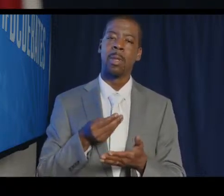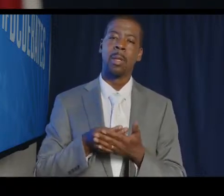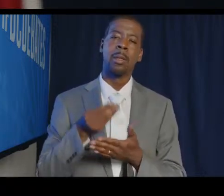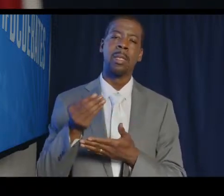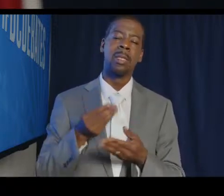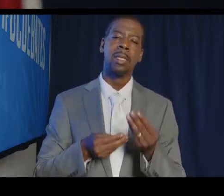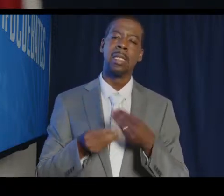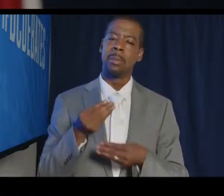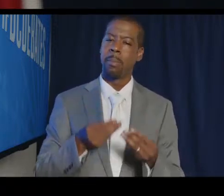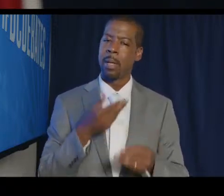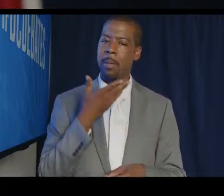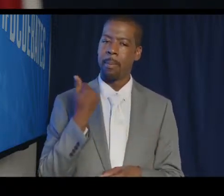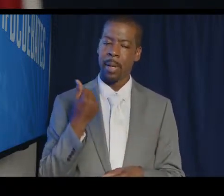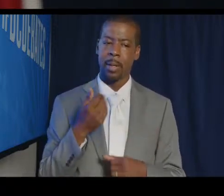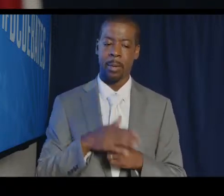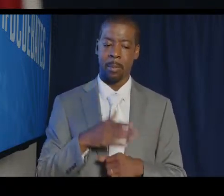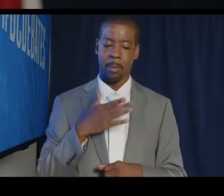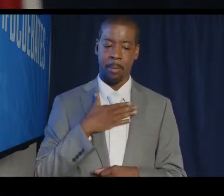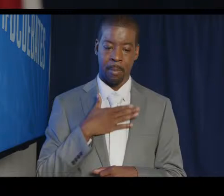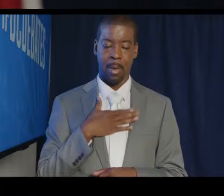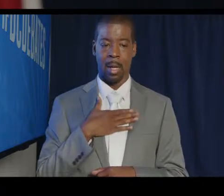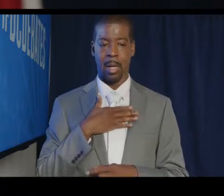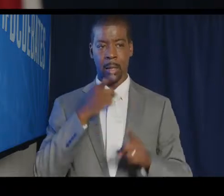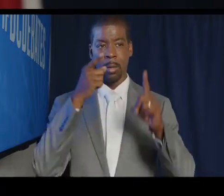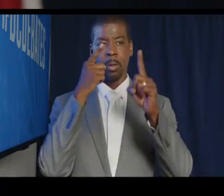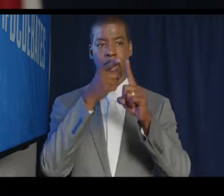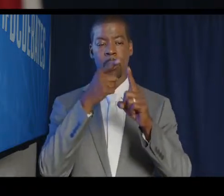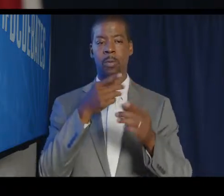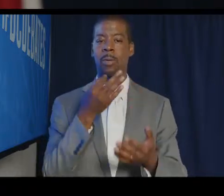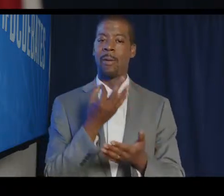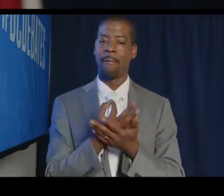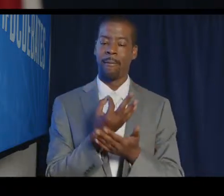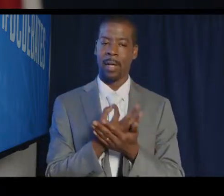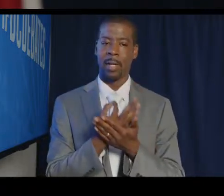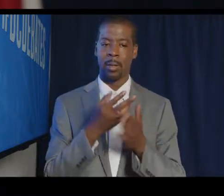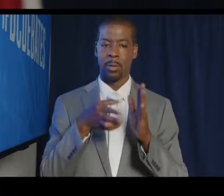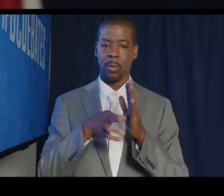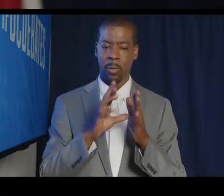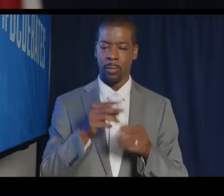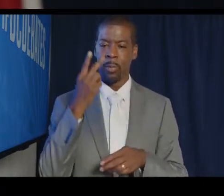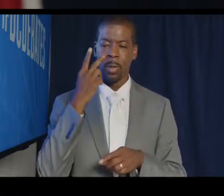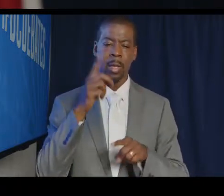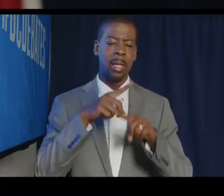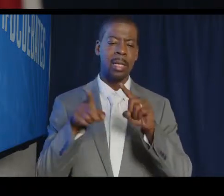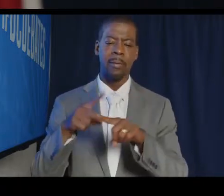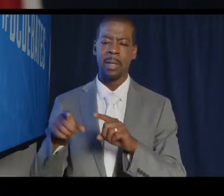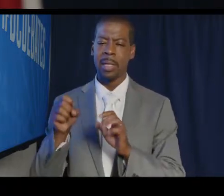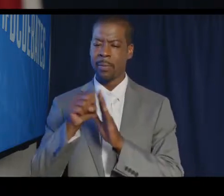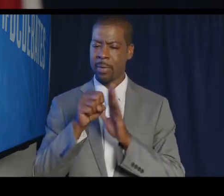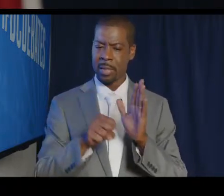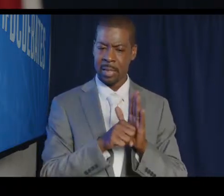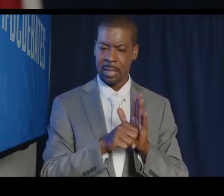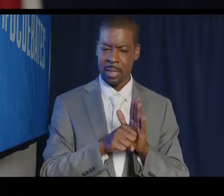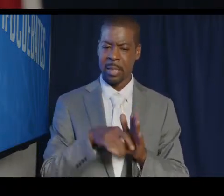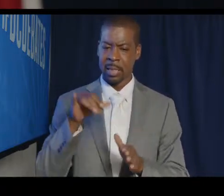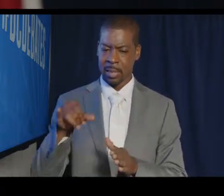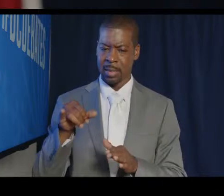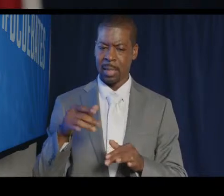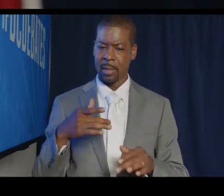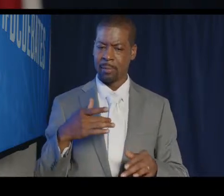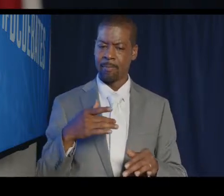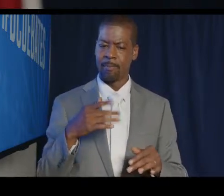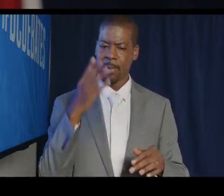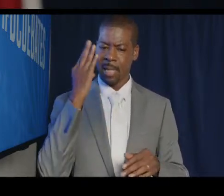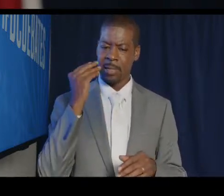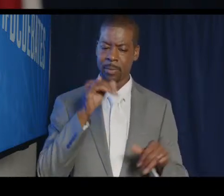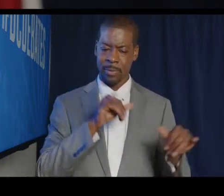trying to push through the finish line is, one, a financial performance review, looking at states like Delaware and Pennsylvania that have gone through austere times but found hundreds